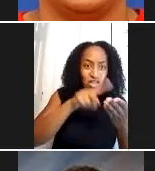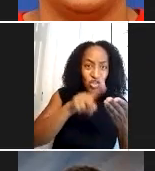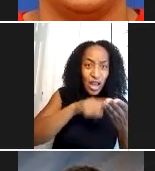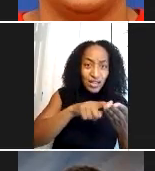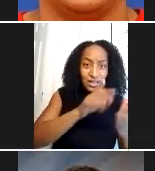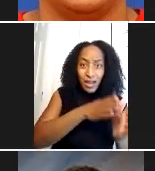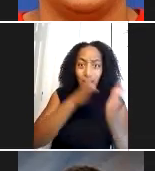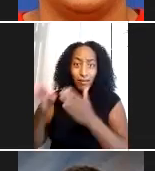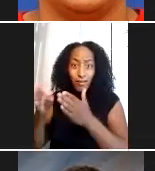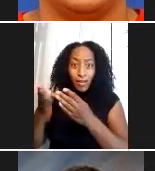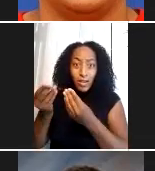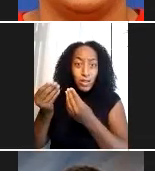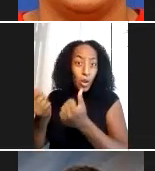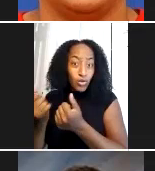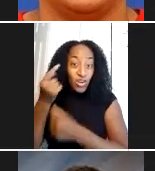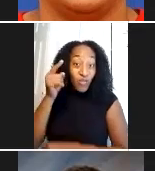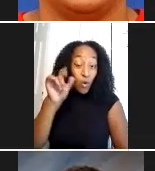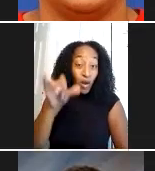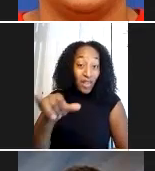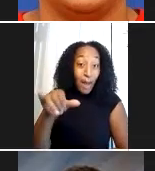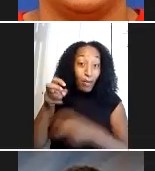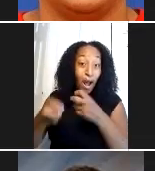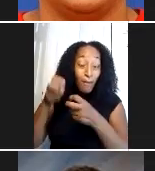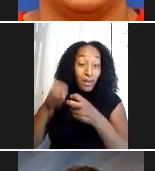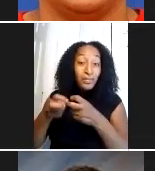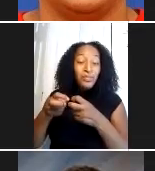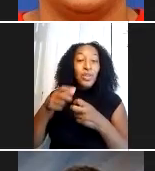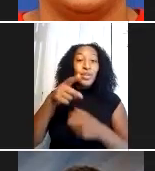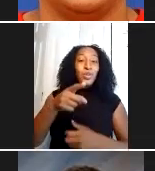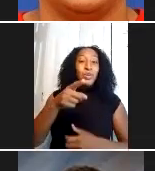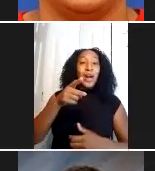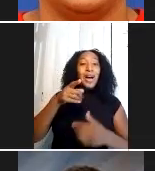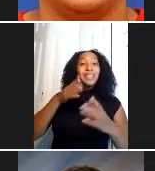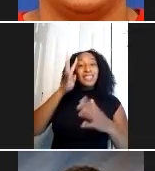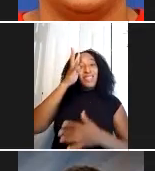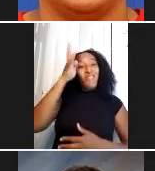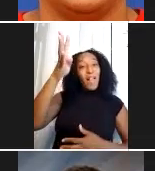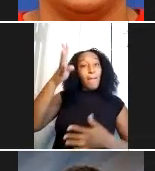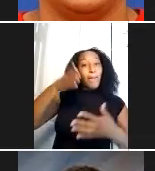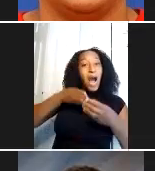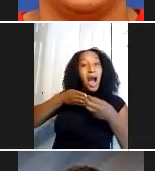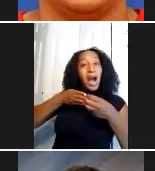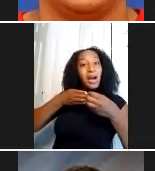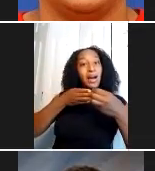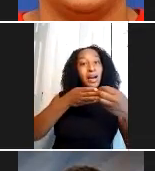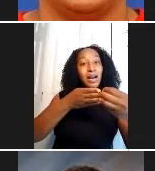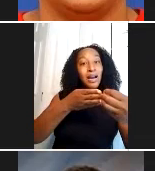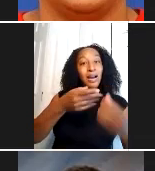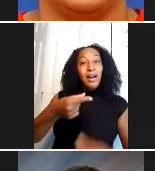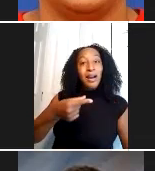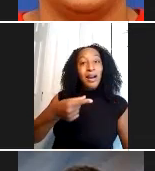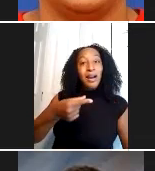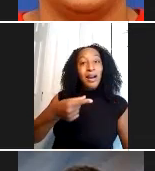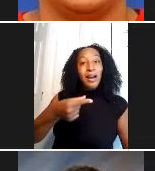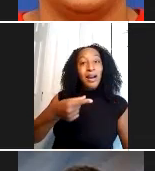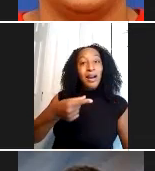investigation. Okay. So what is the question that we're going to be looking into? Let's see what's already been done